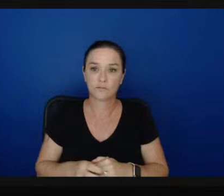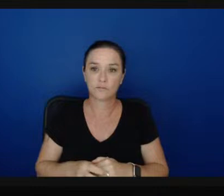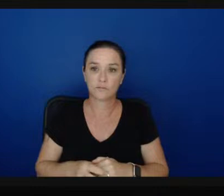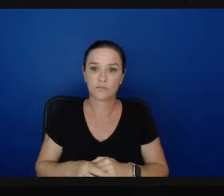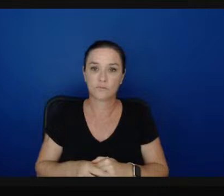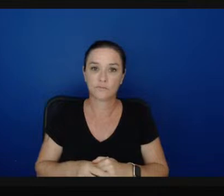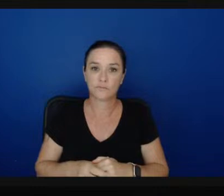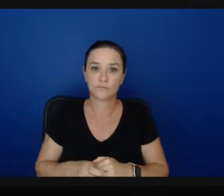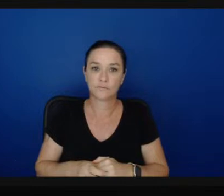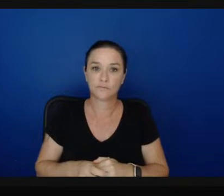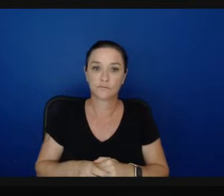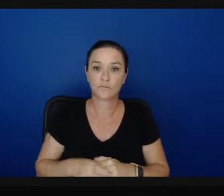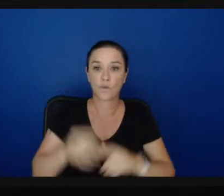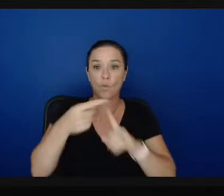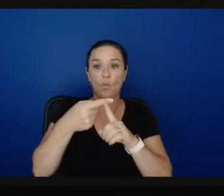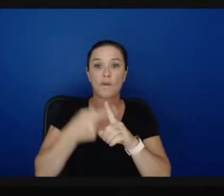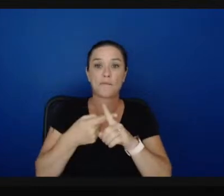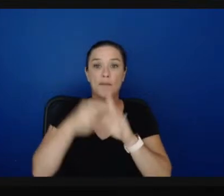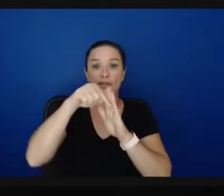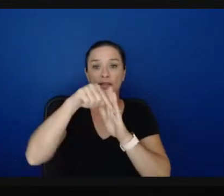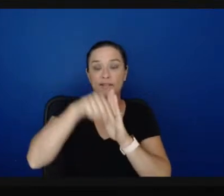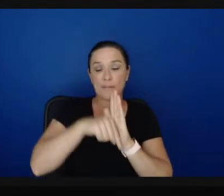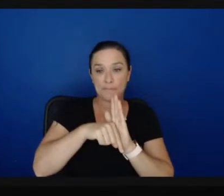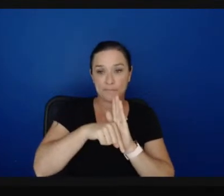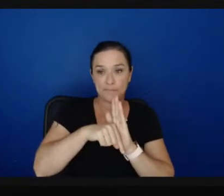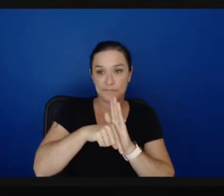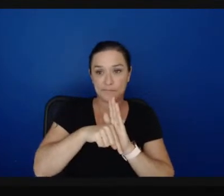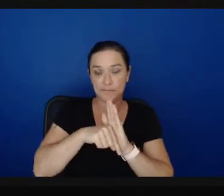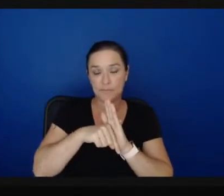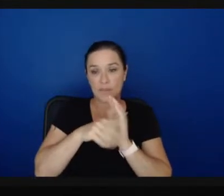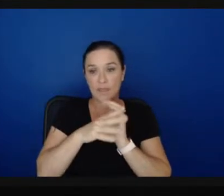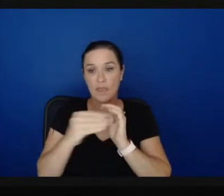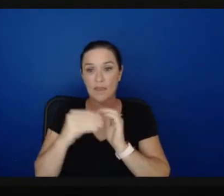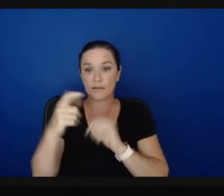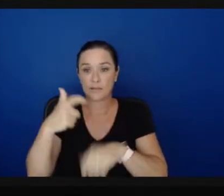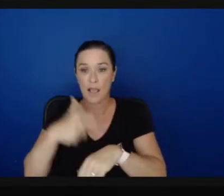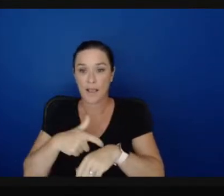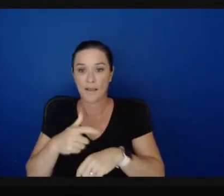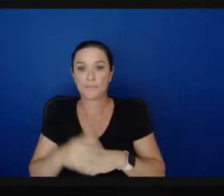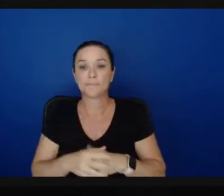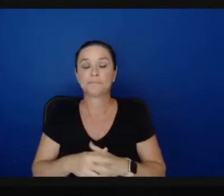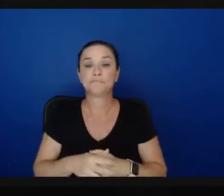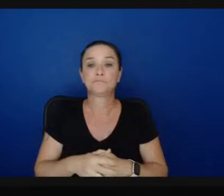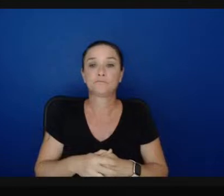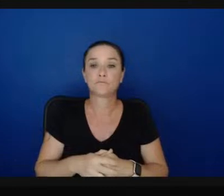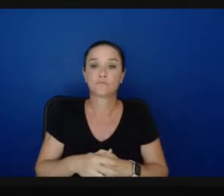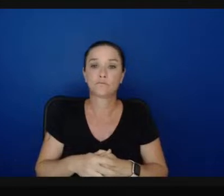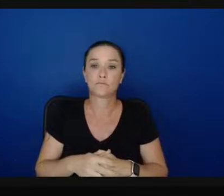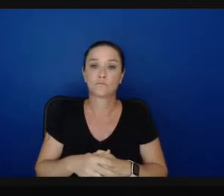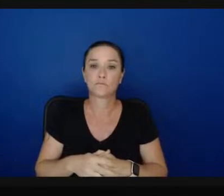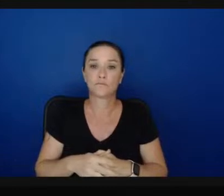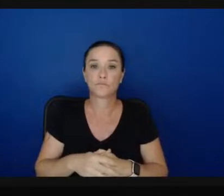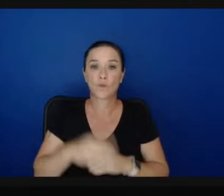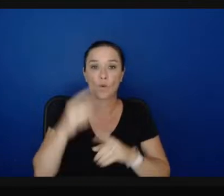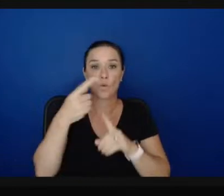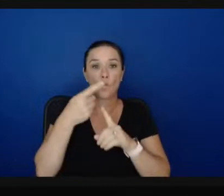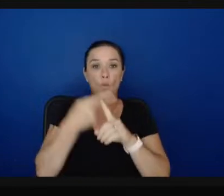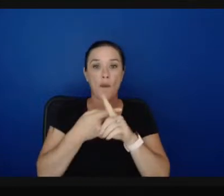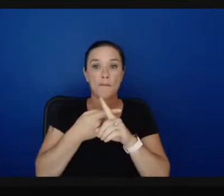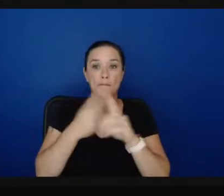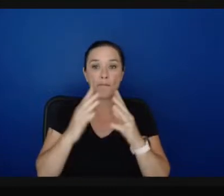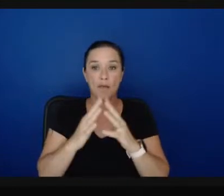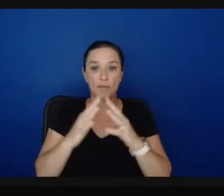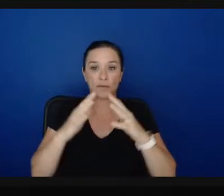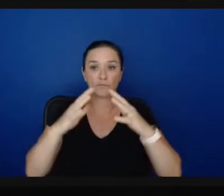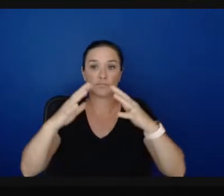There's a 1 month depth and time. I'll just move past that one today. Our 1 month tilt, still showing inflation